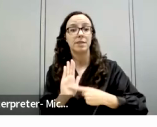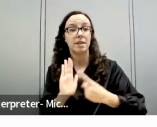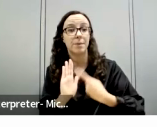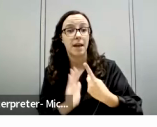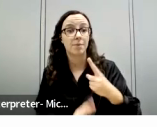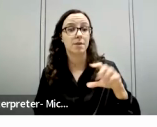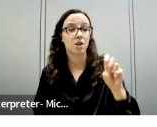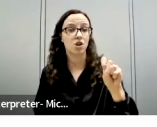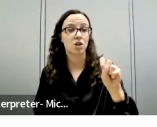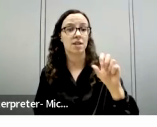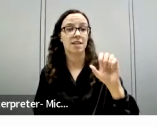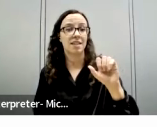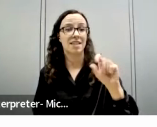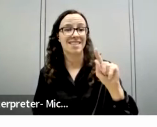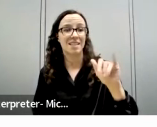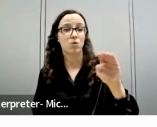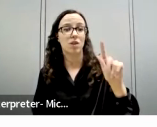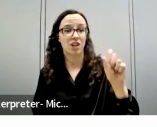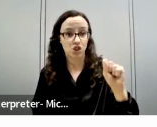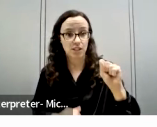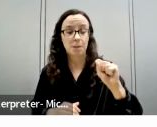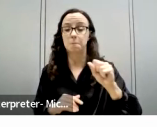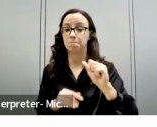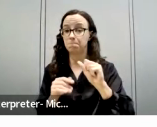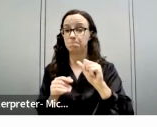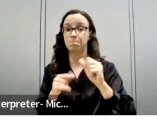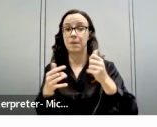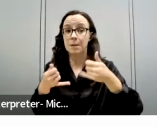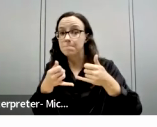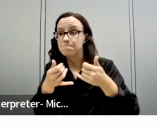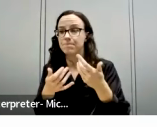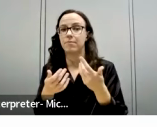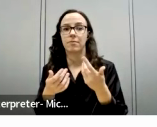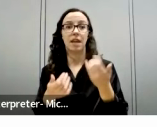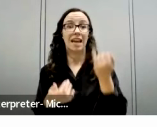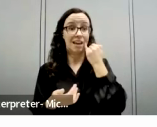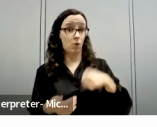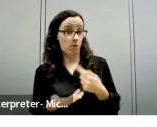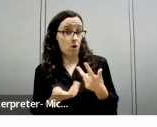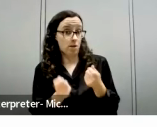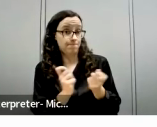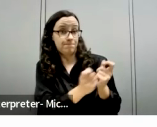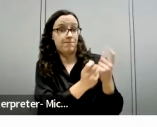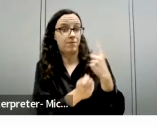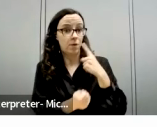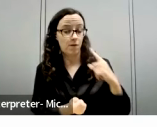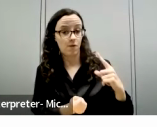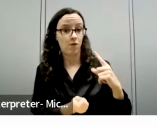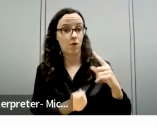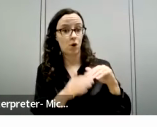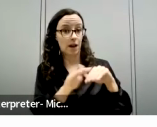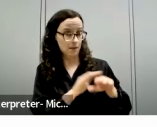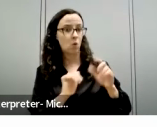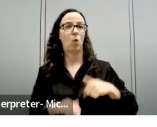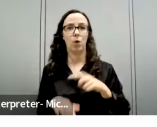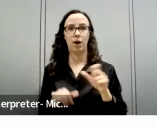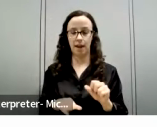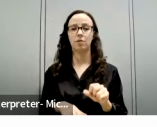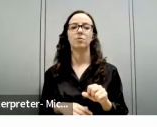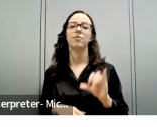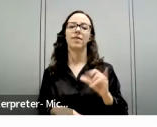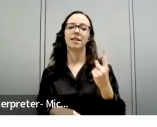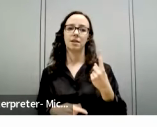so if we want to modify those simulations for accessibility reasons, we can do that. And so these are some things that we can be mindful of